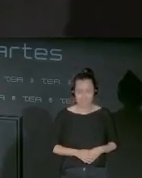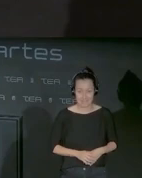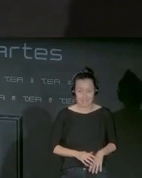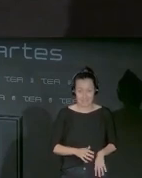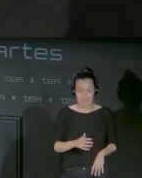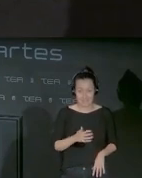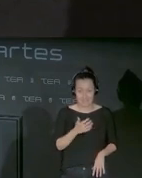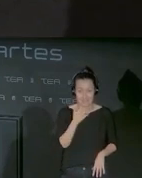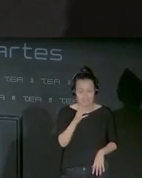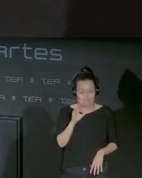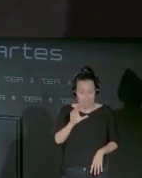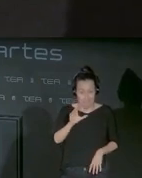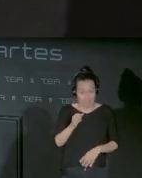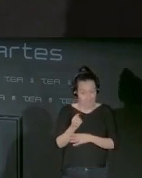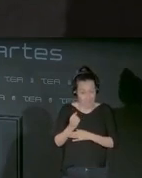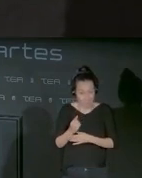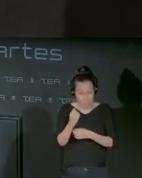have